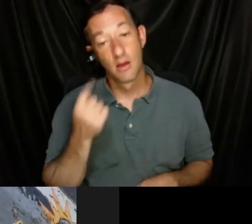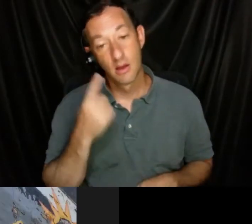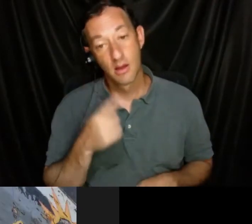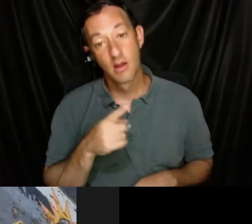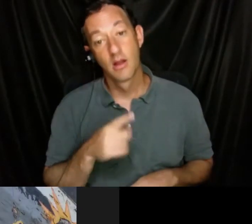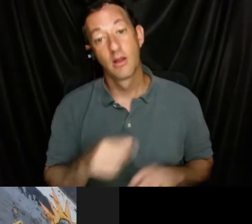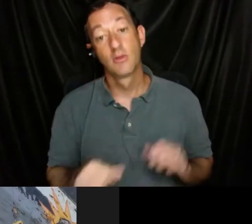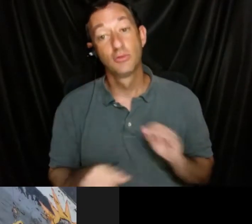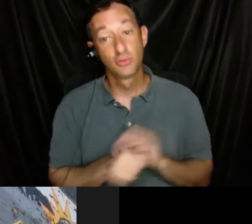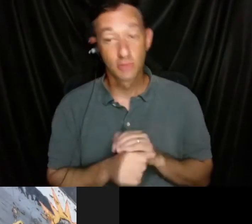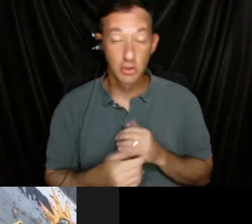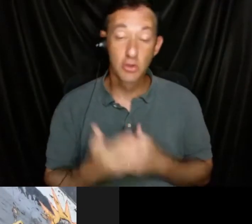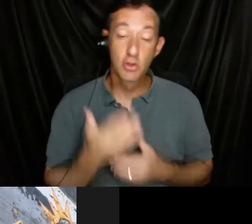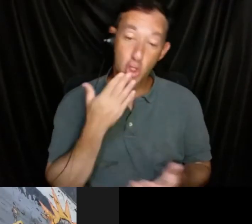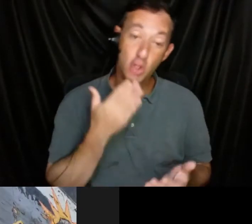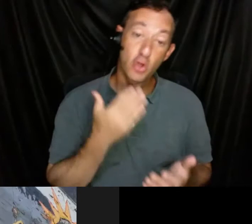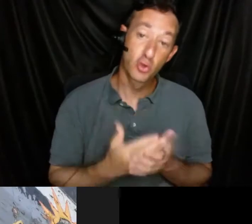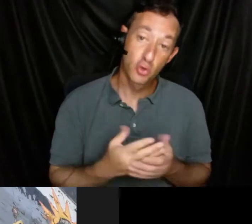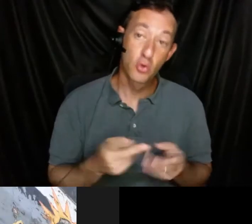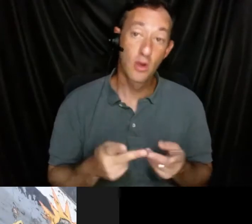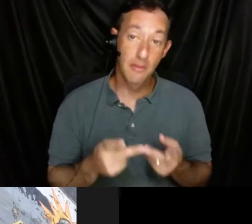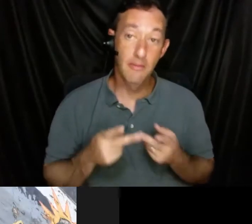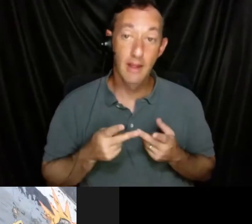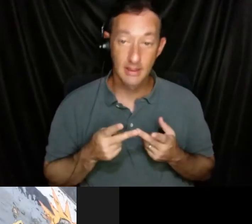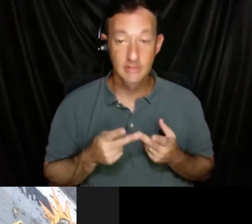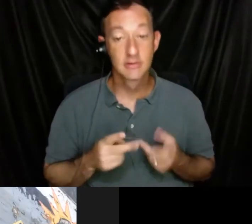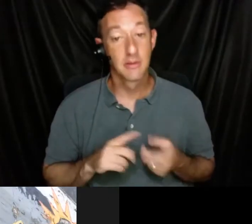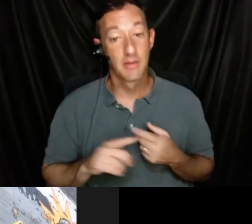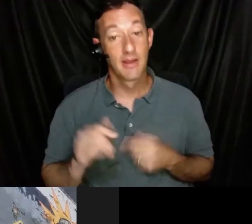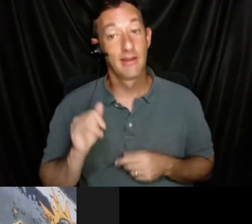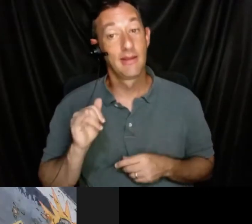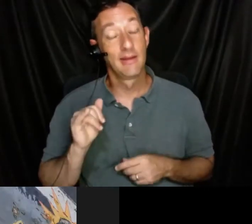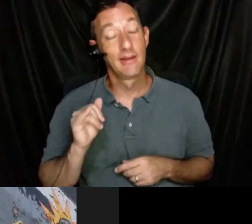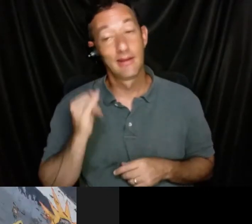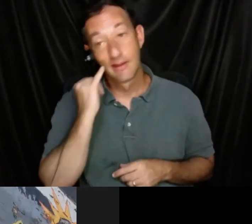they are good places to be. However, if a person,